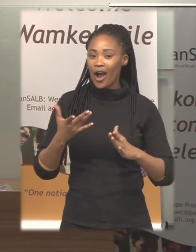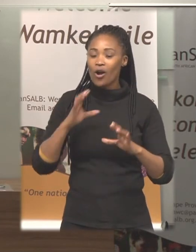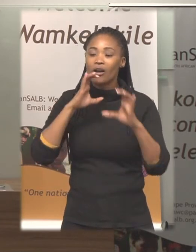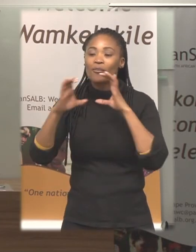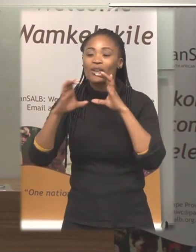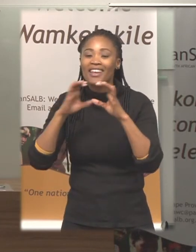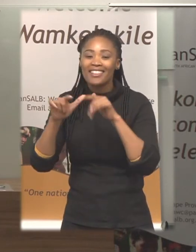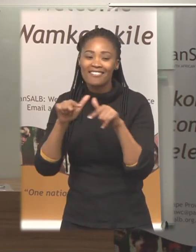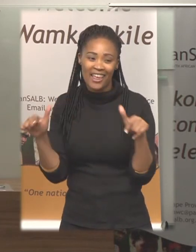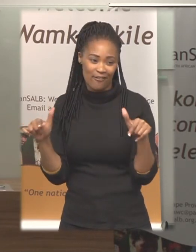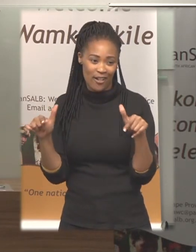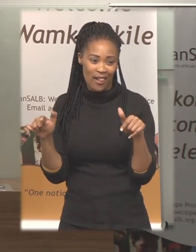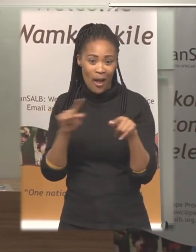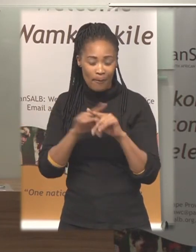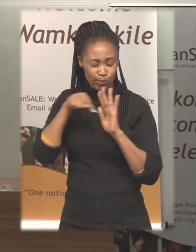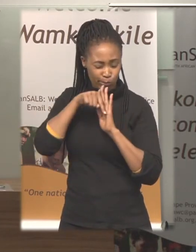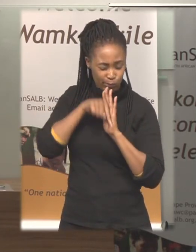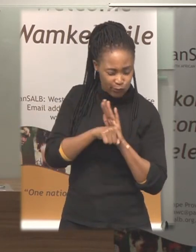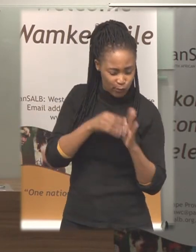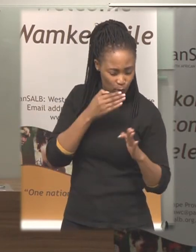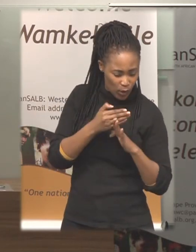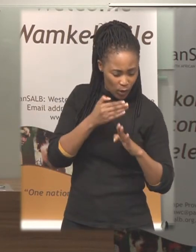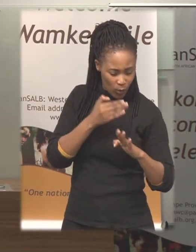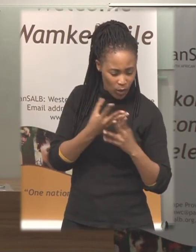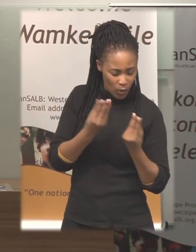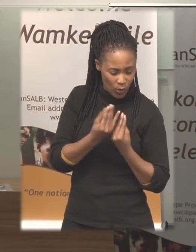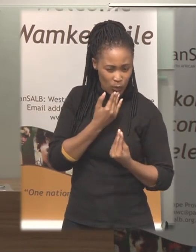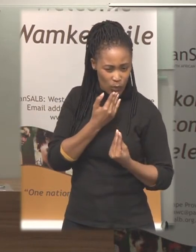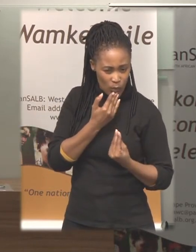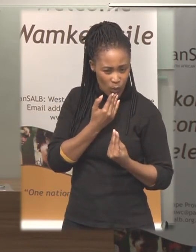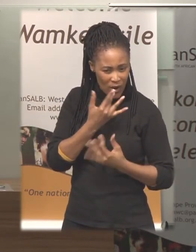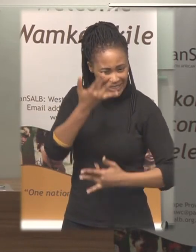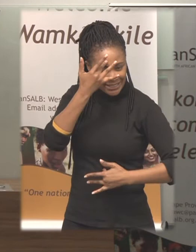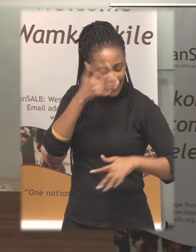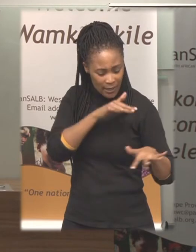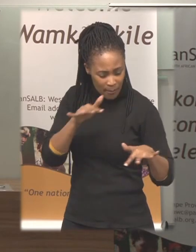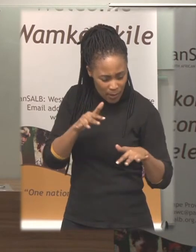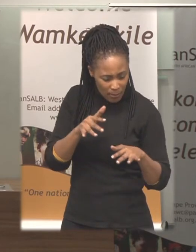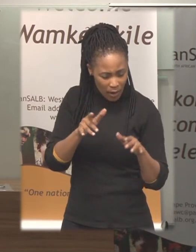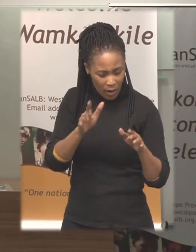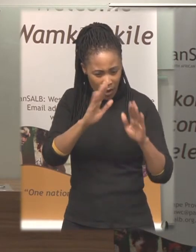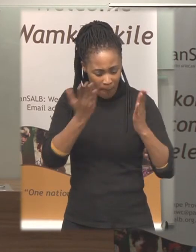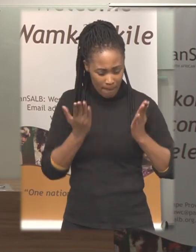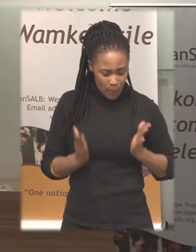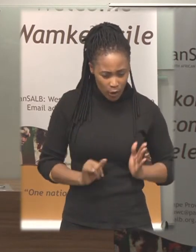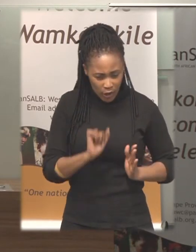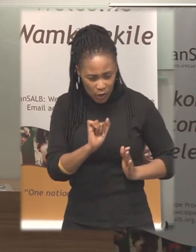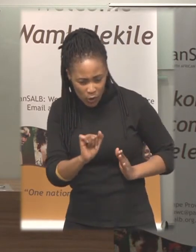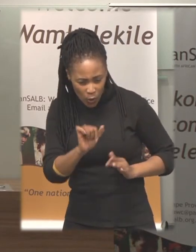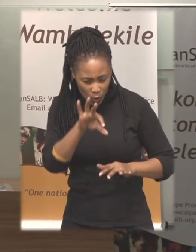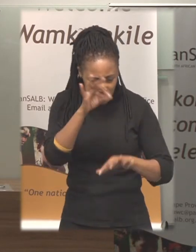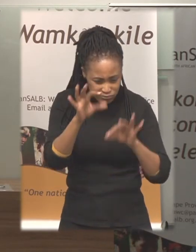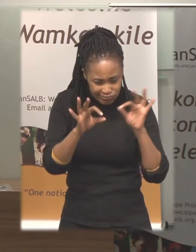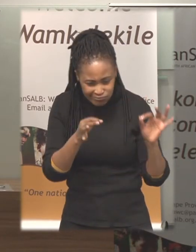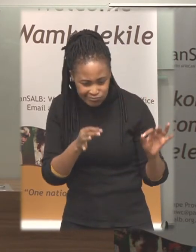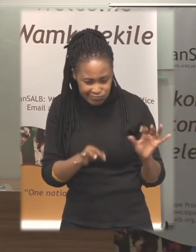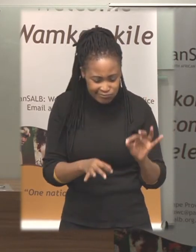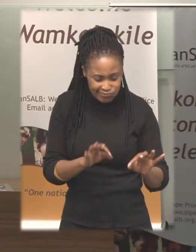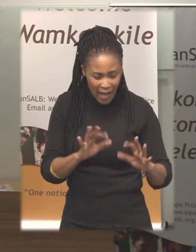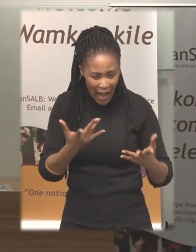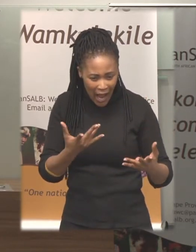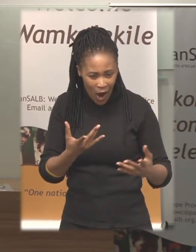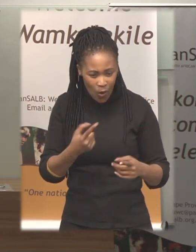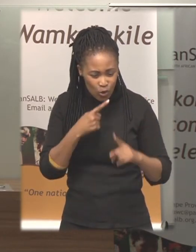rather than being able to really work with patients around their bodies, around illness, around emotions, and so on. If they had to come